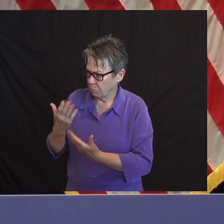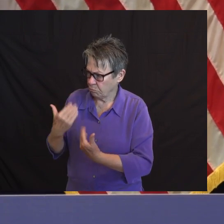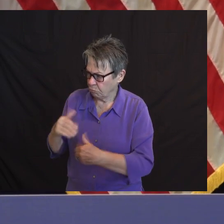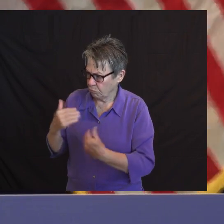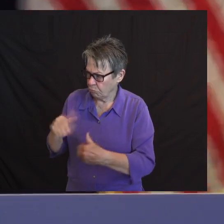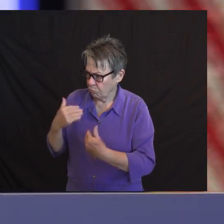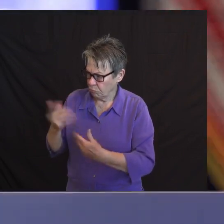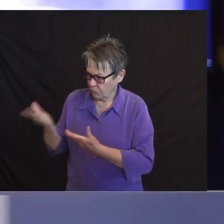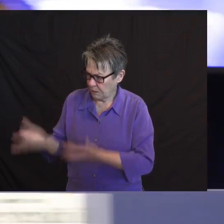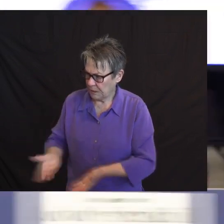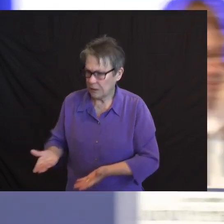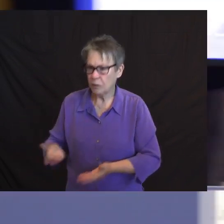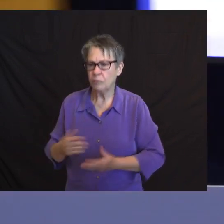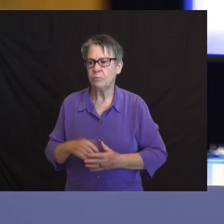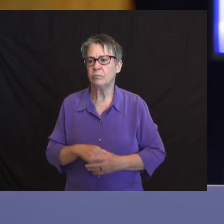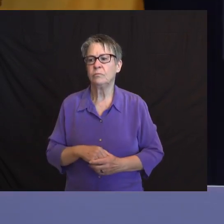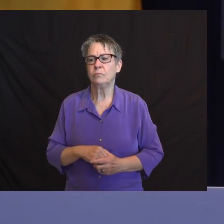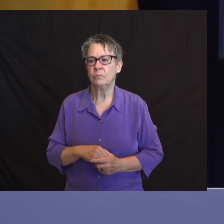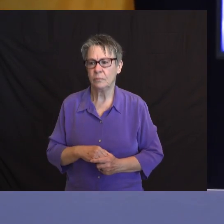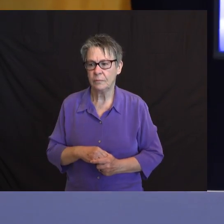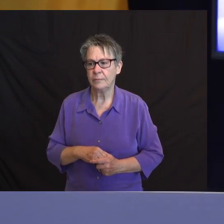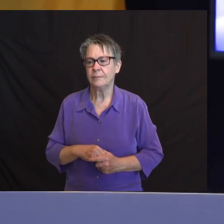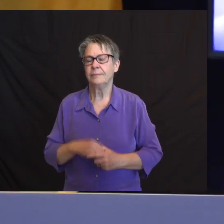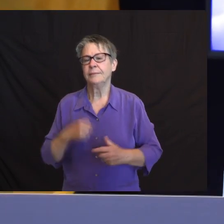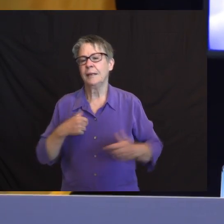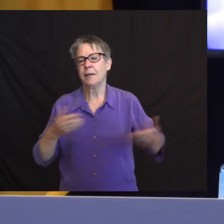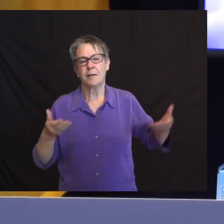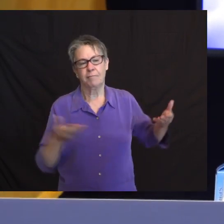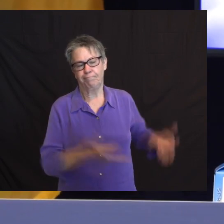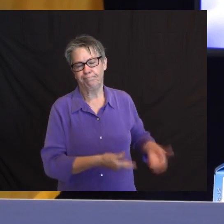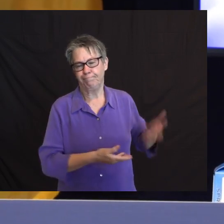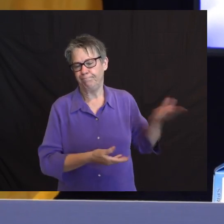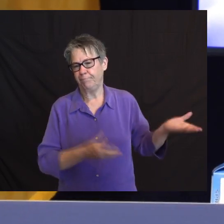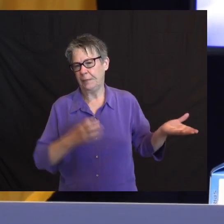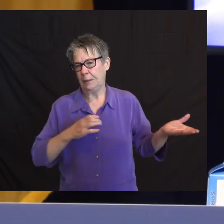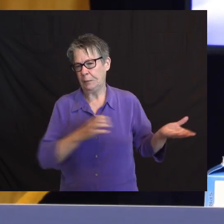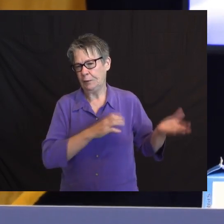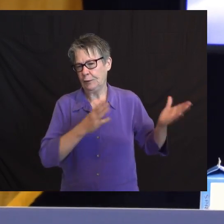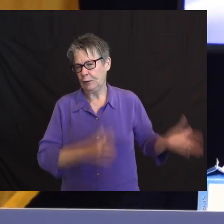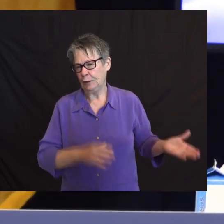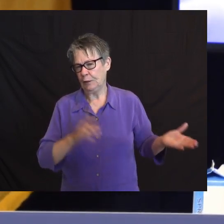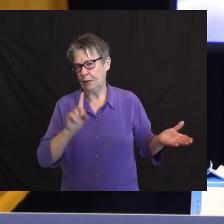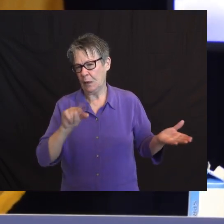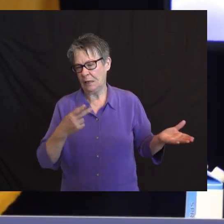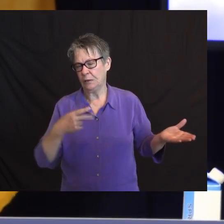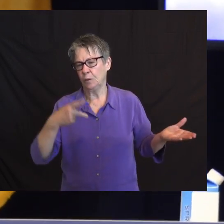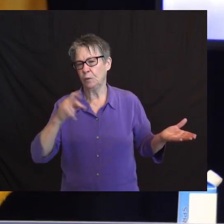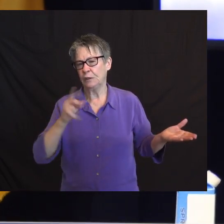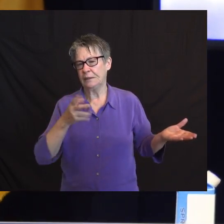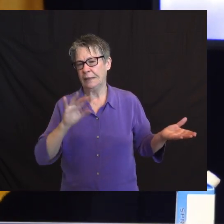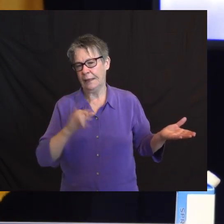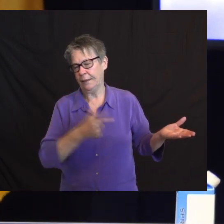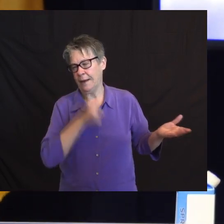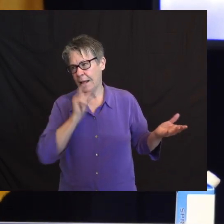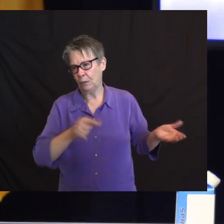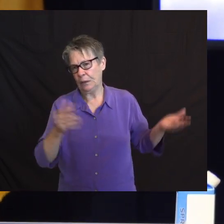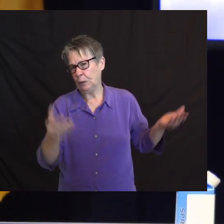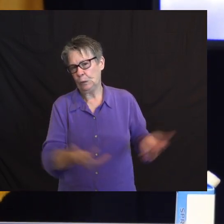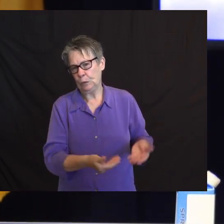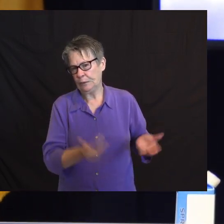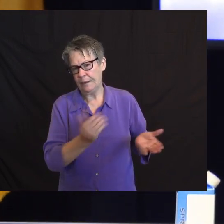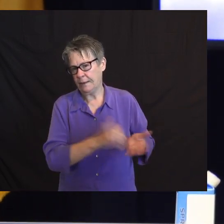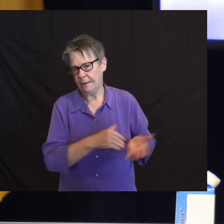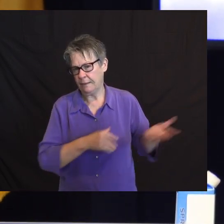Judy Persicelli. Thank you, Governor, and good afternoon. Well, today the department is releasing guidelines that will help ensure the health